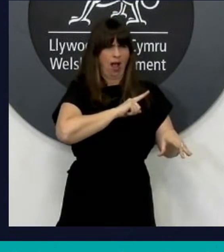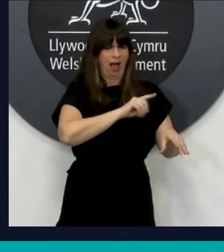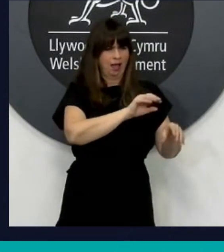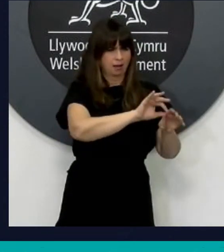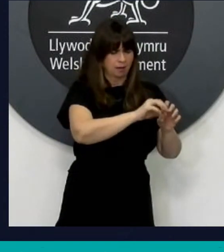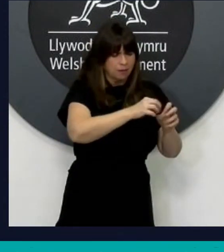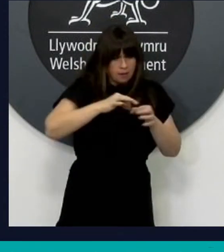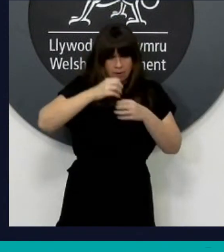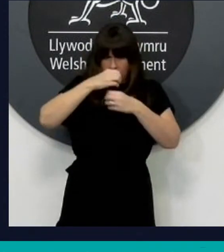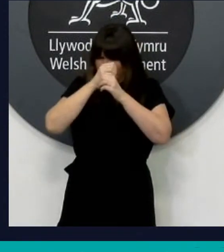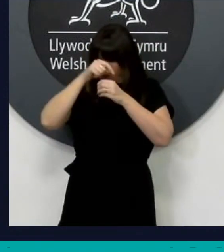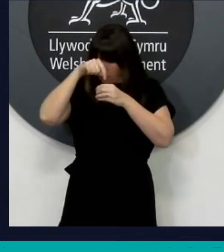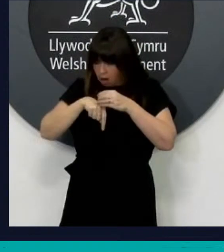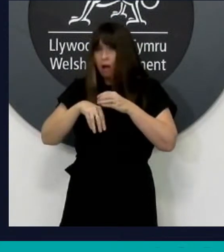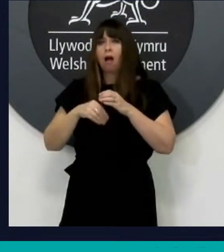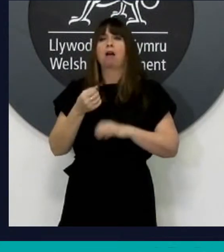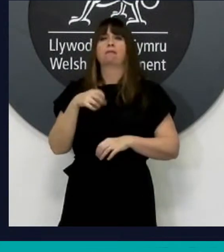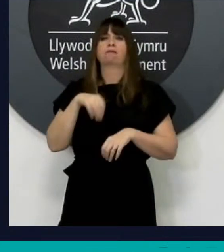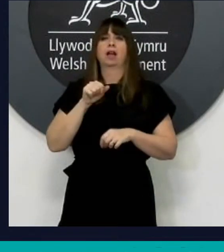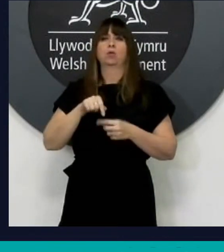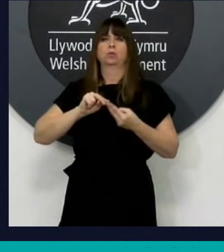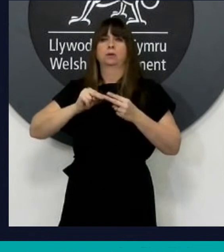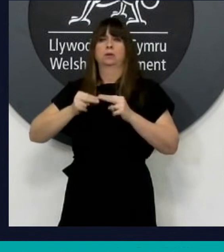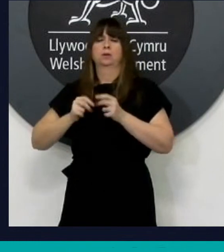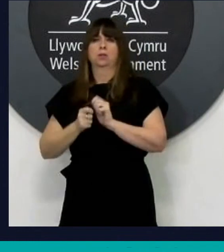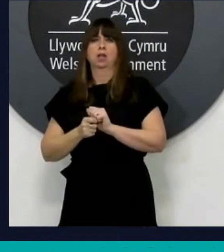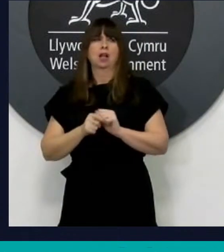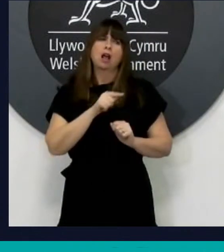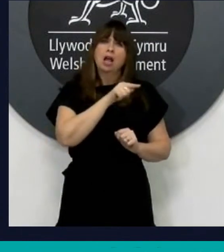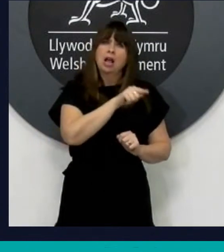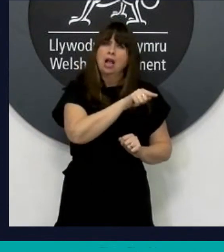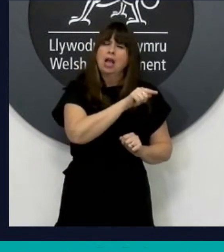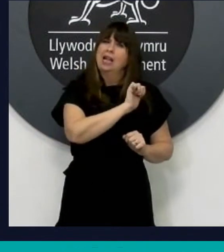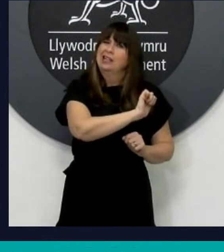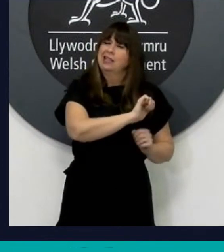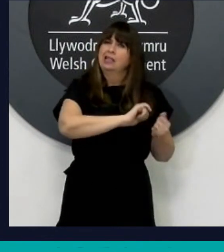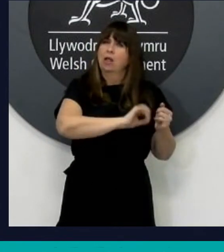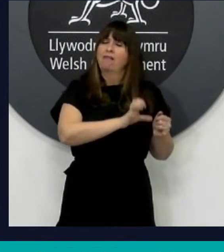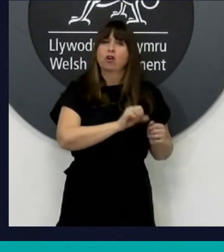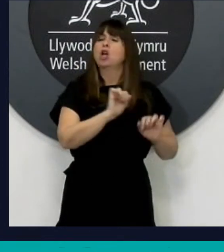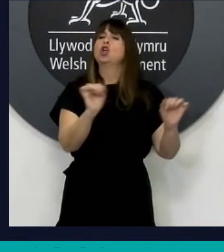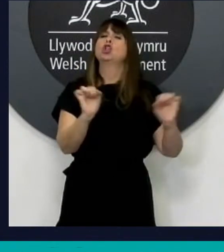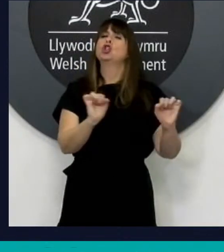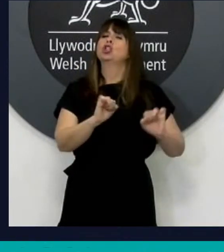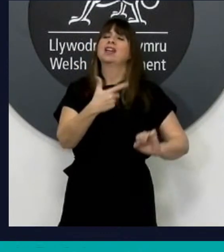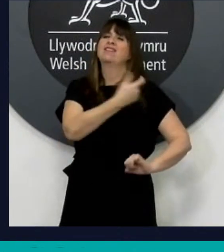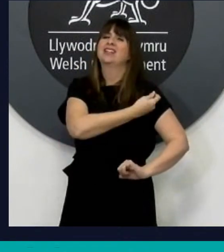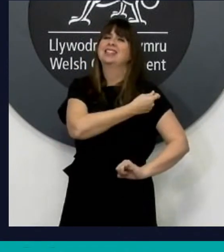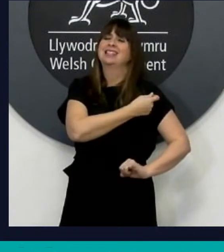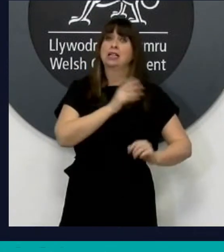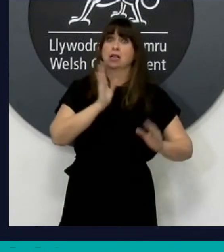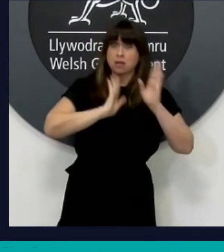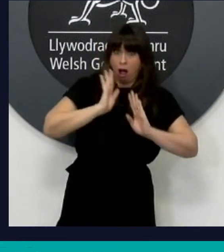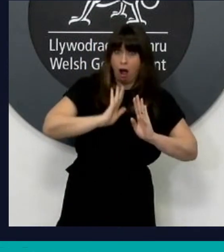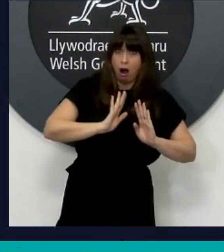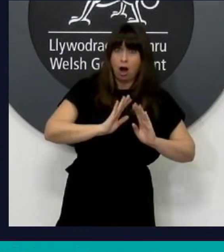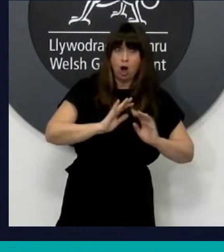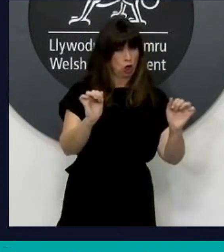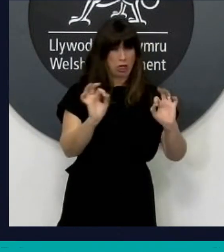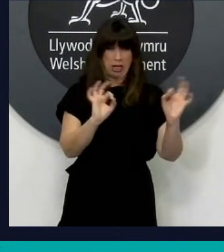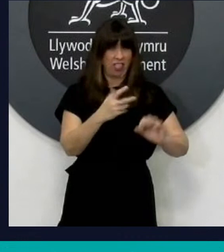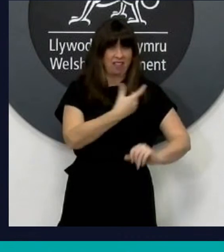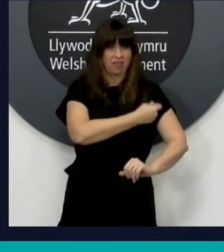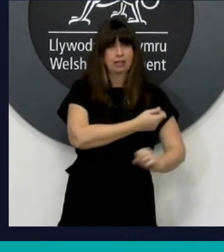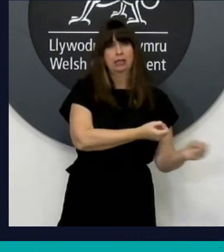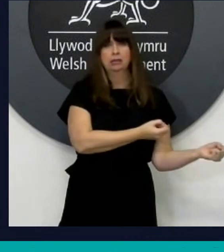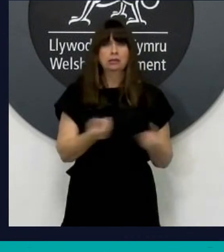variant was discovered. And they were seeing younger people, particularly ones that had not been vaccinated, coming into hospital and going into